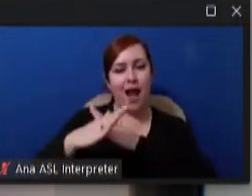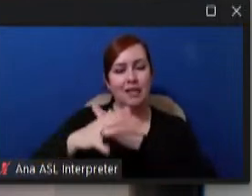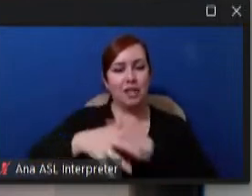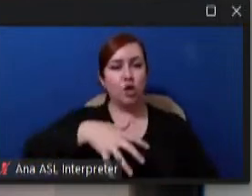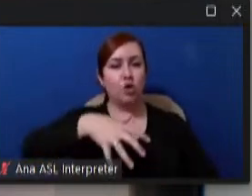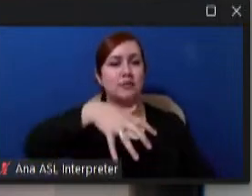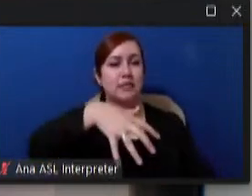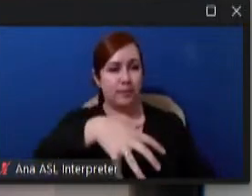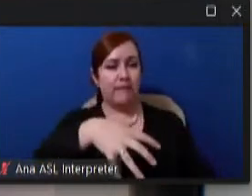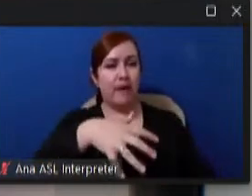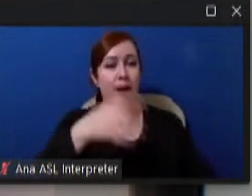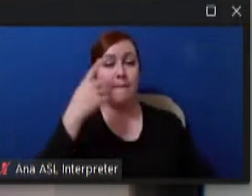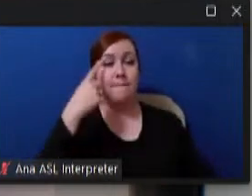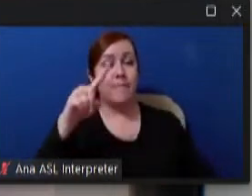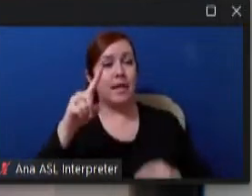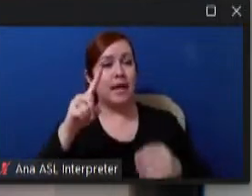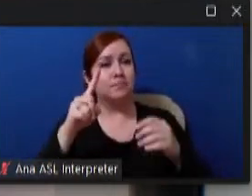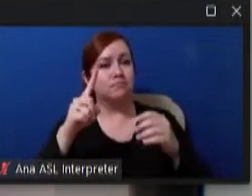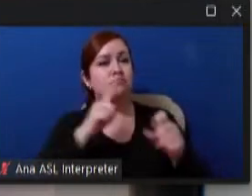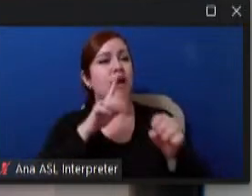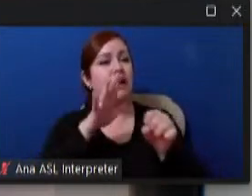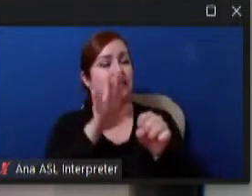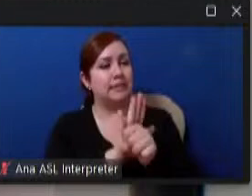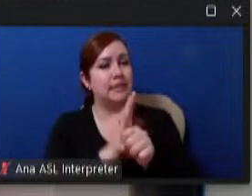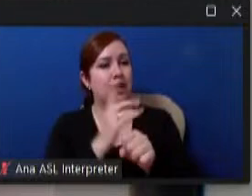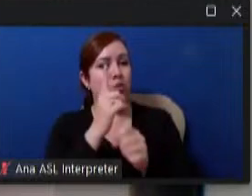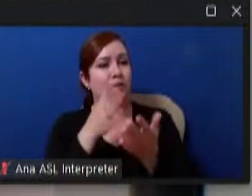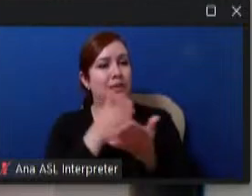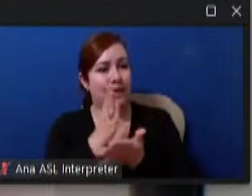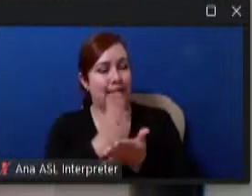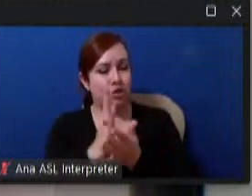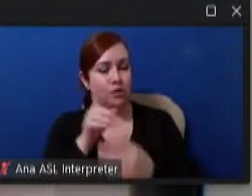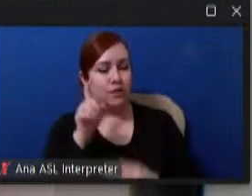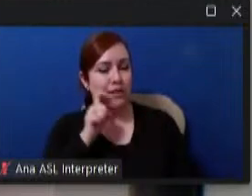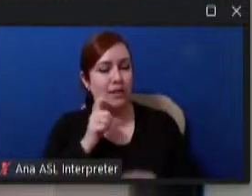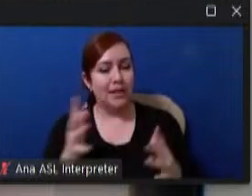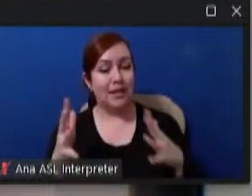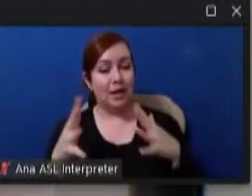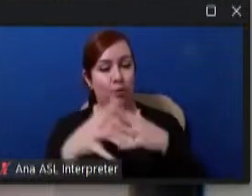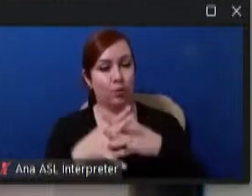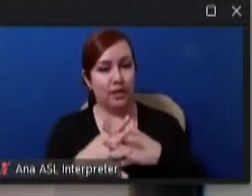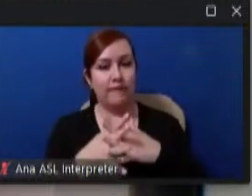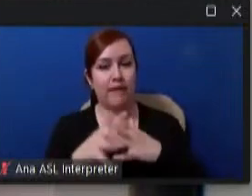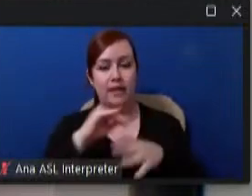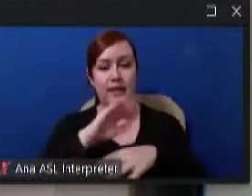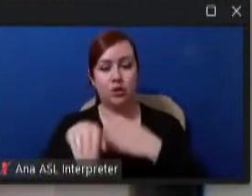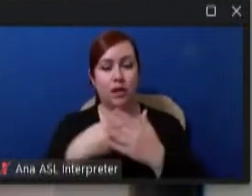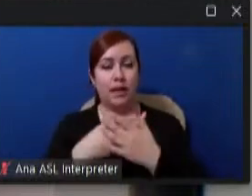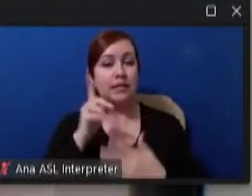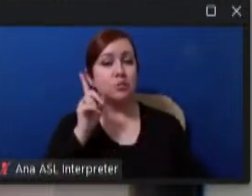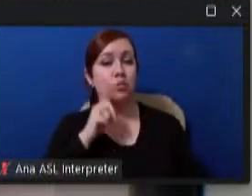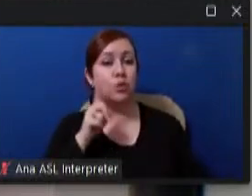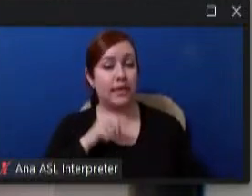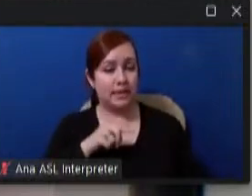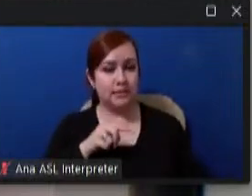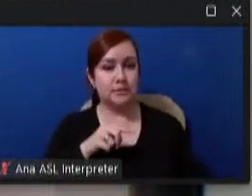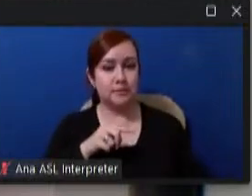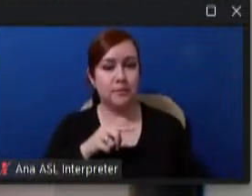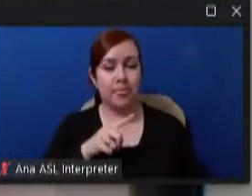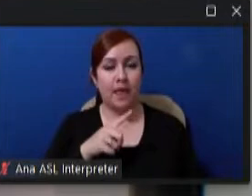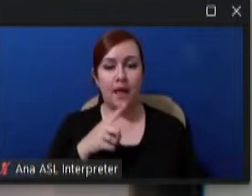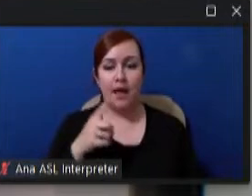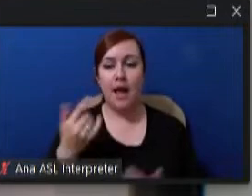the contraceptive pill, to guarantee in that way part of women's reproductive and